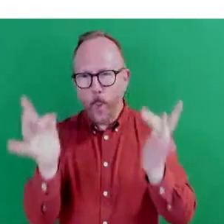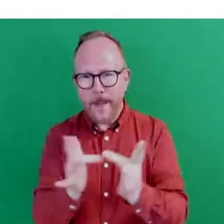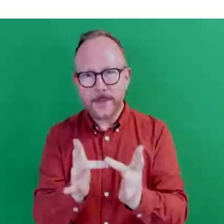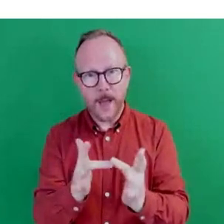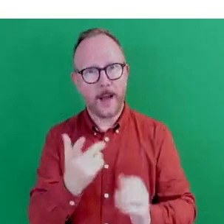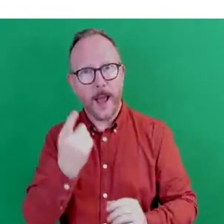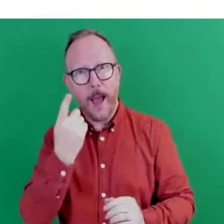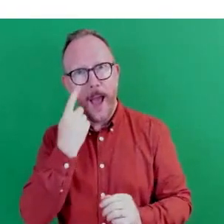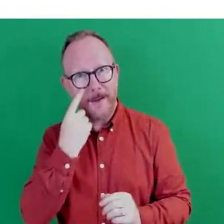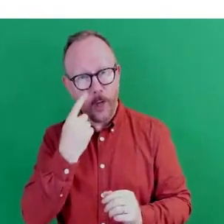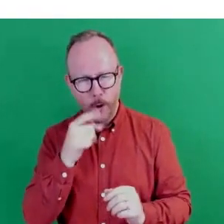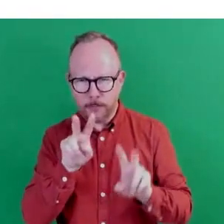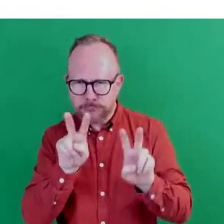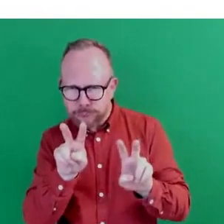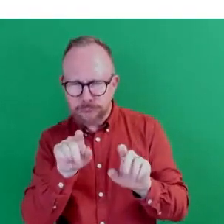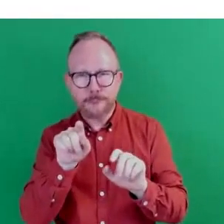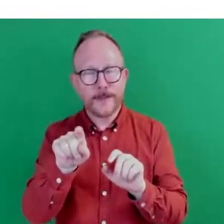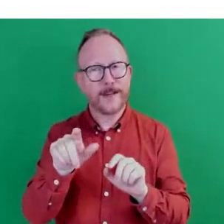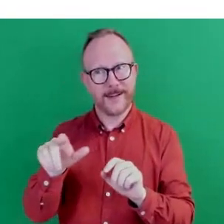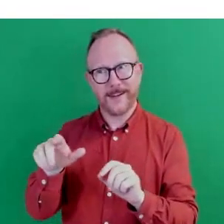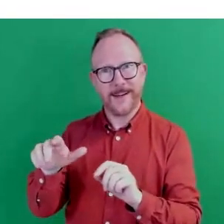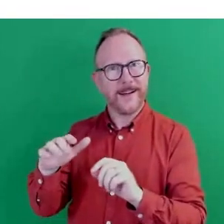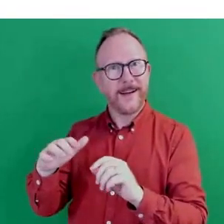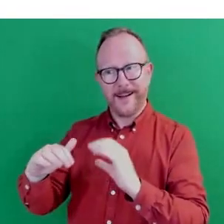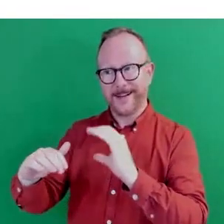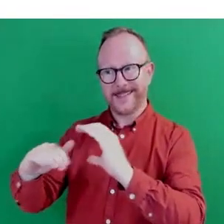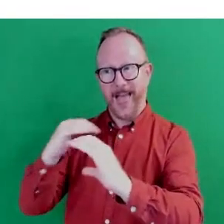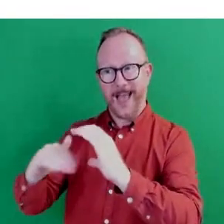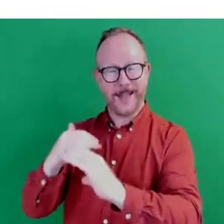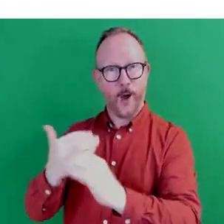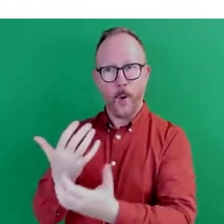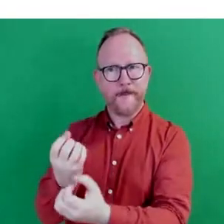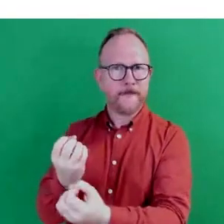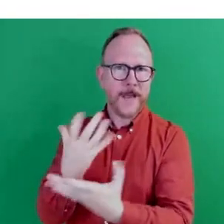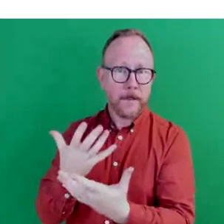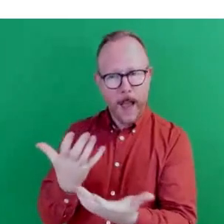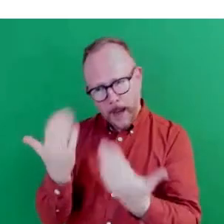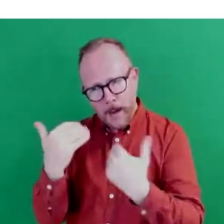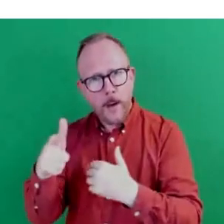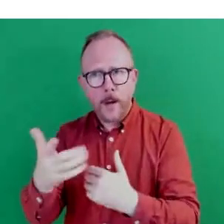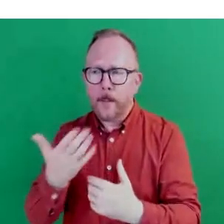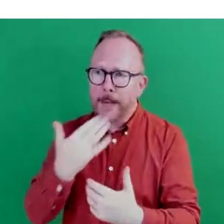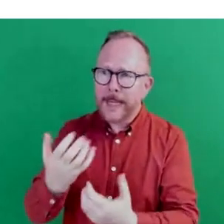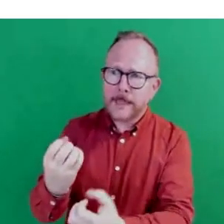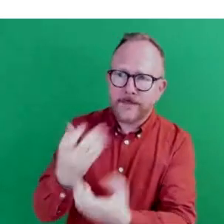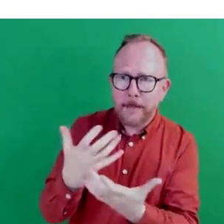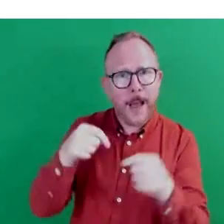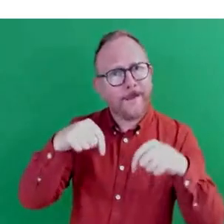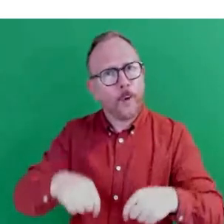I can see that the Slido window for feedback is open, so do give us your feedback about the session this